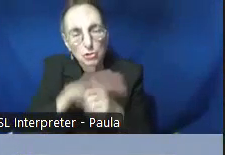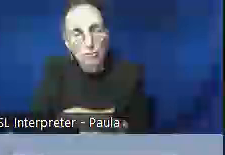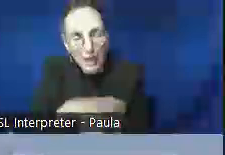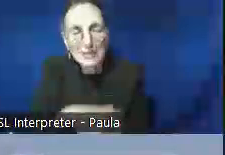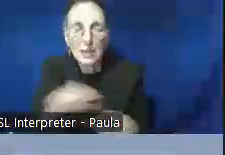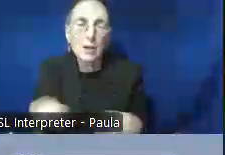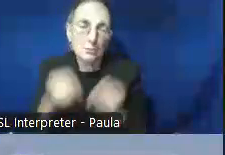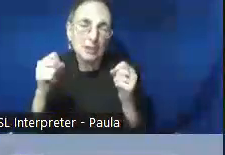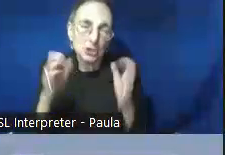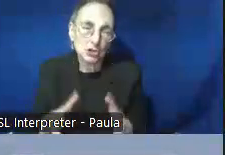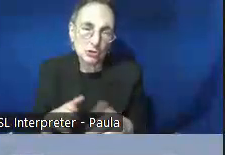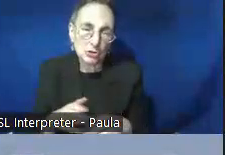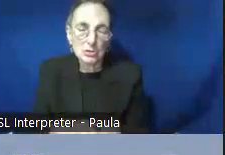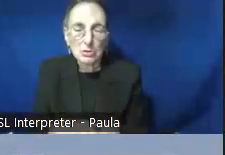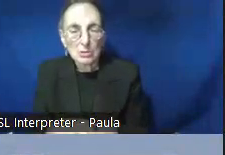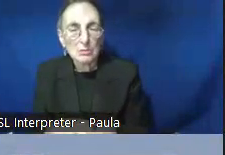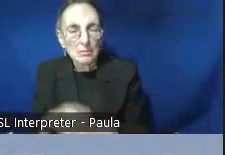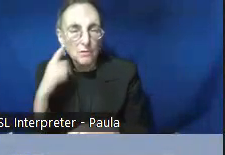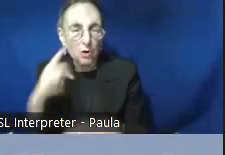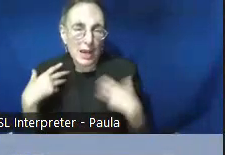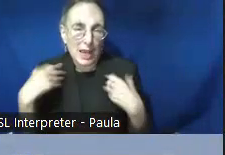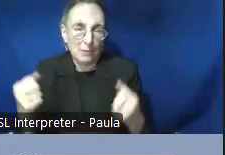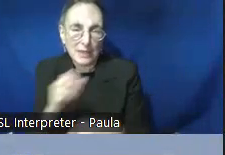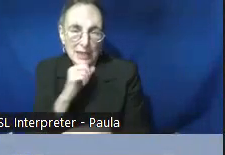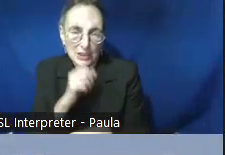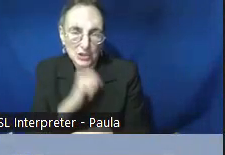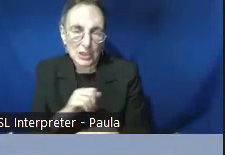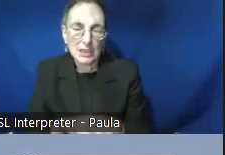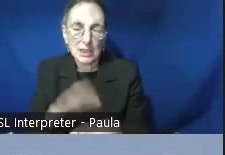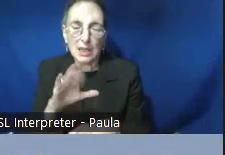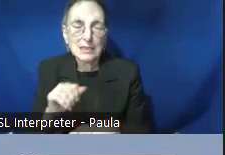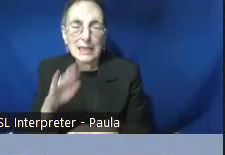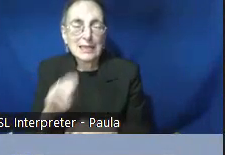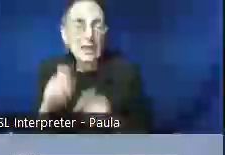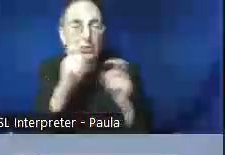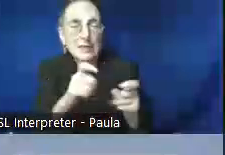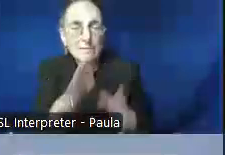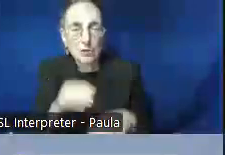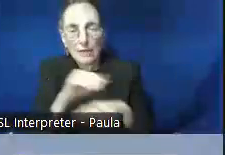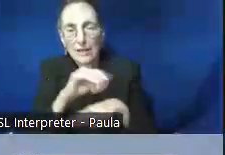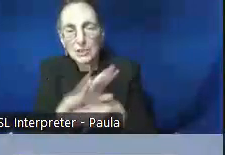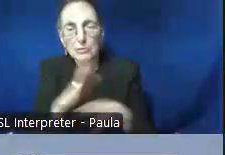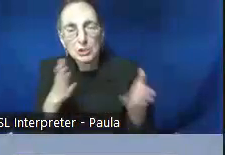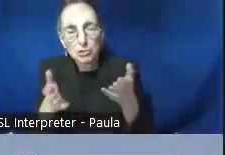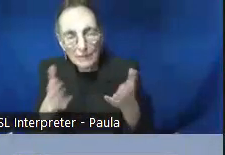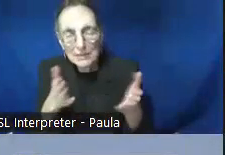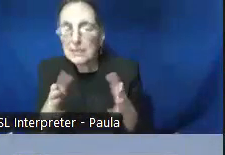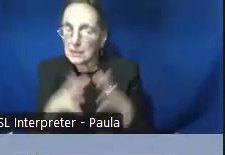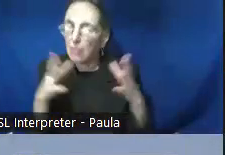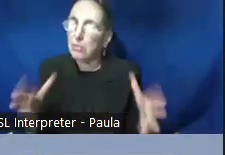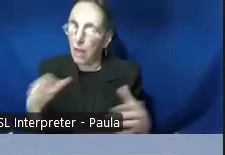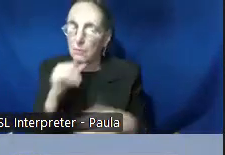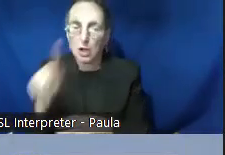another healthy aging program. Caregiver Advisory Services, it's It's a lot. So we not only